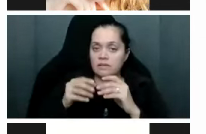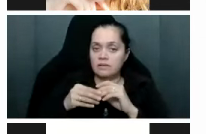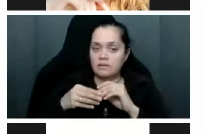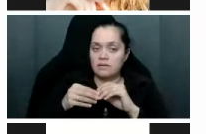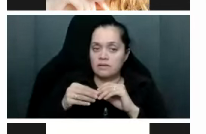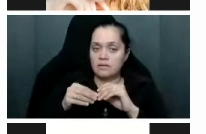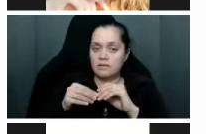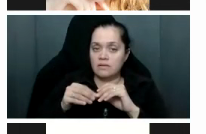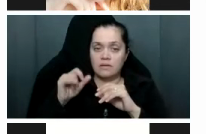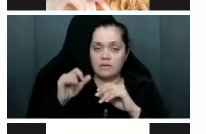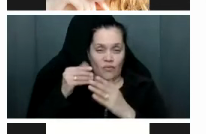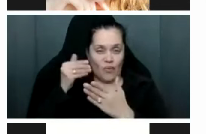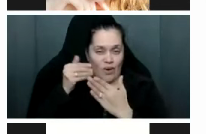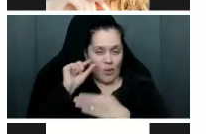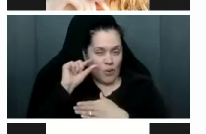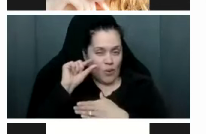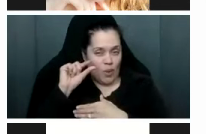If we're close,